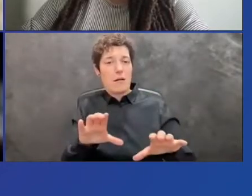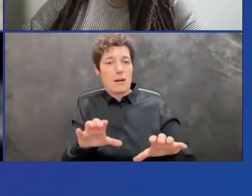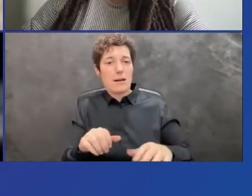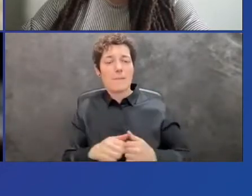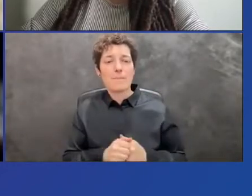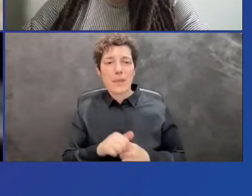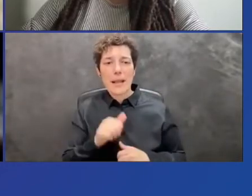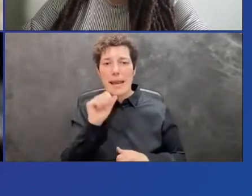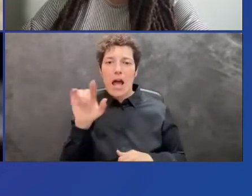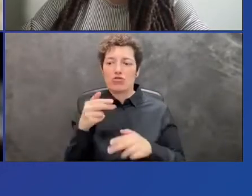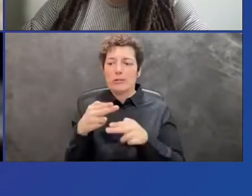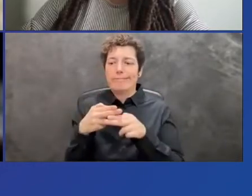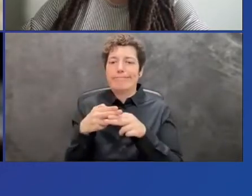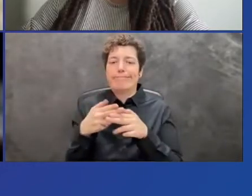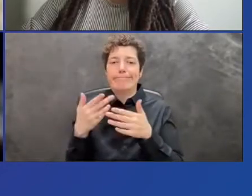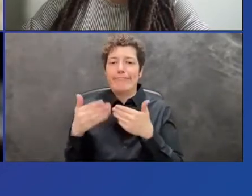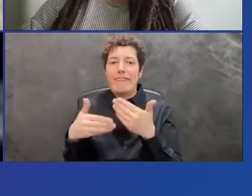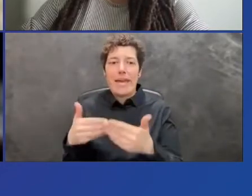phase, right?